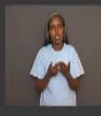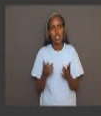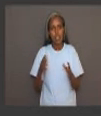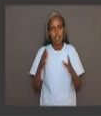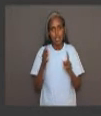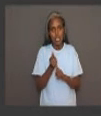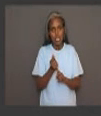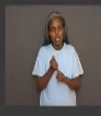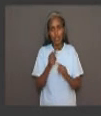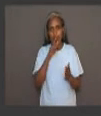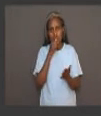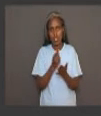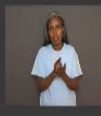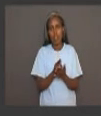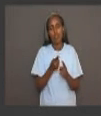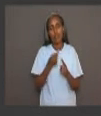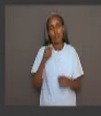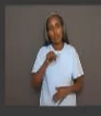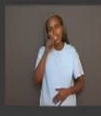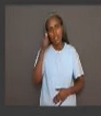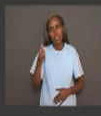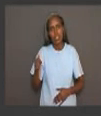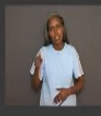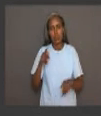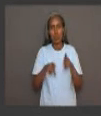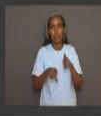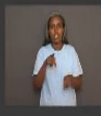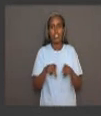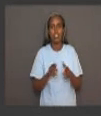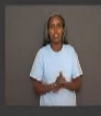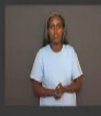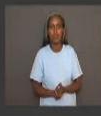gathering data from an entire population.